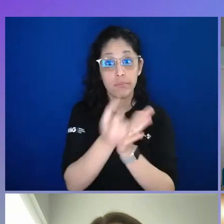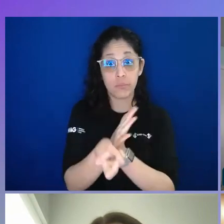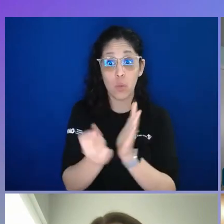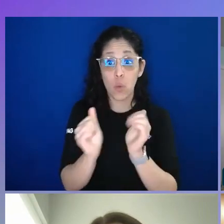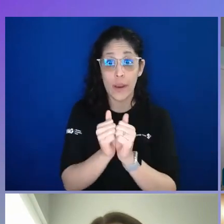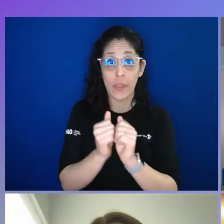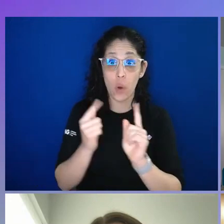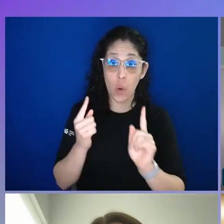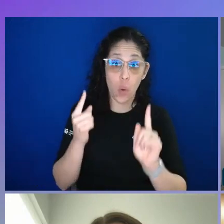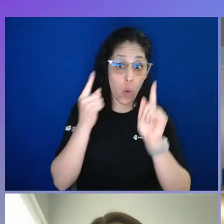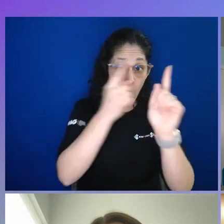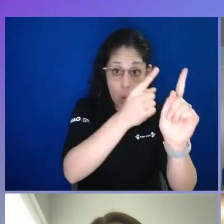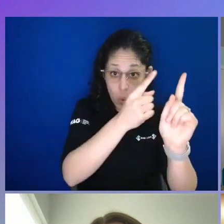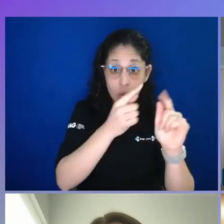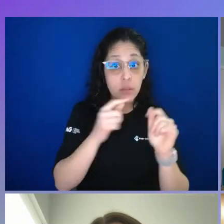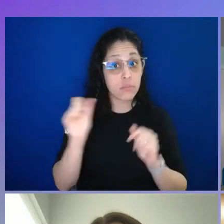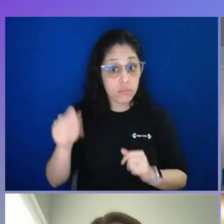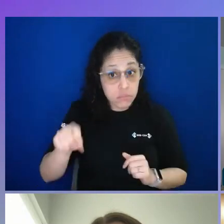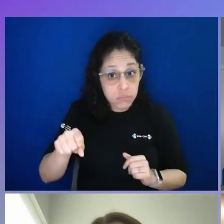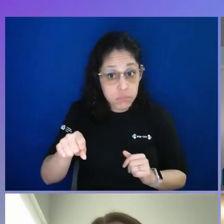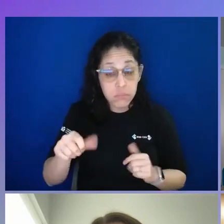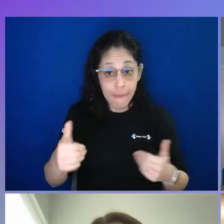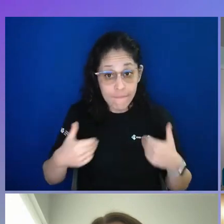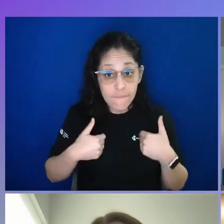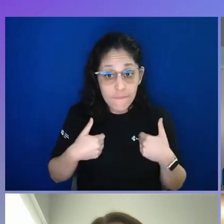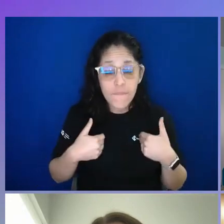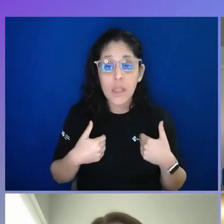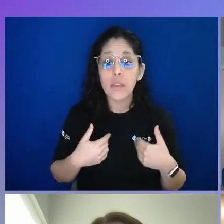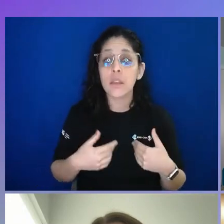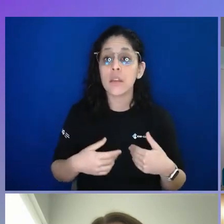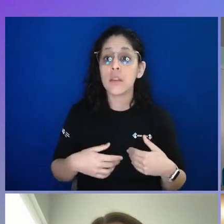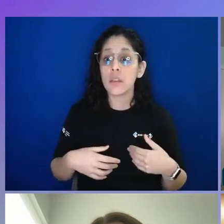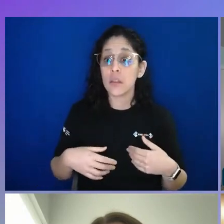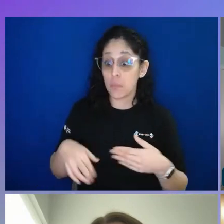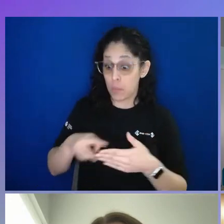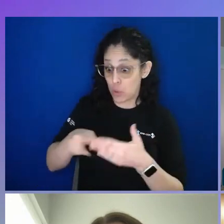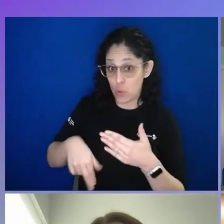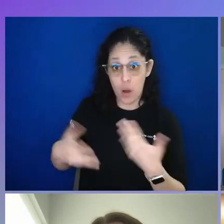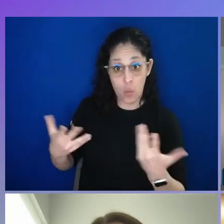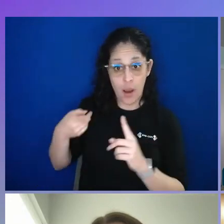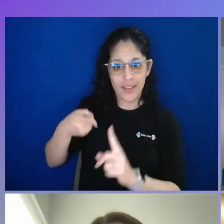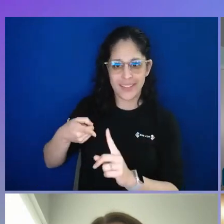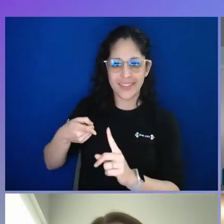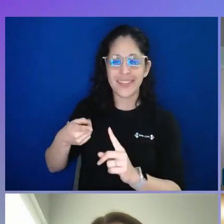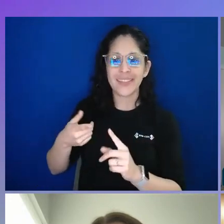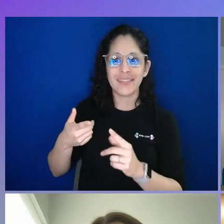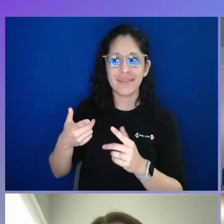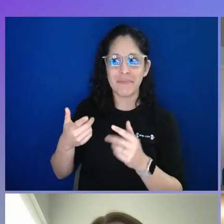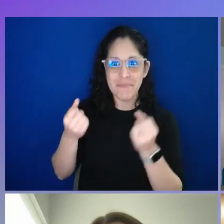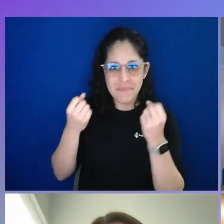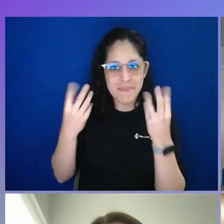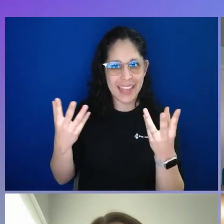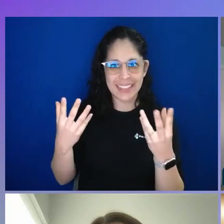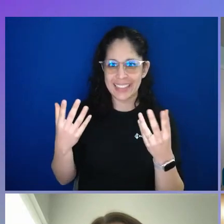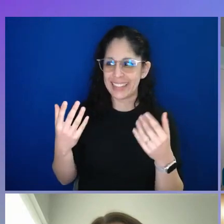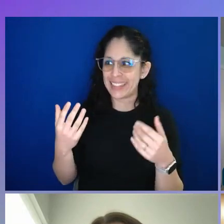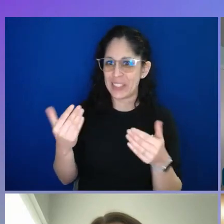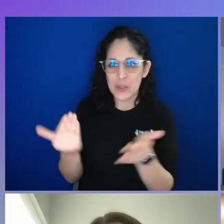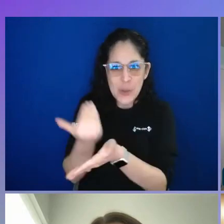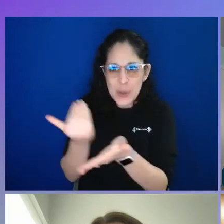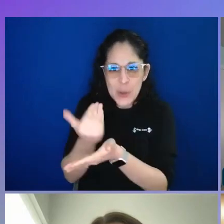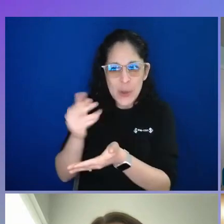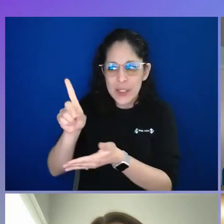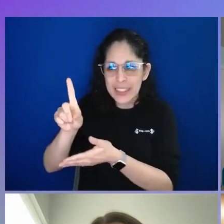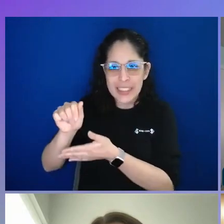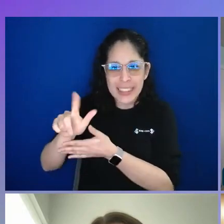and objectives and come out with a lot of miscellaneous data points that